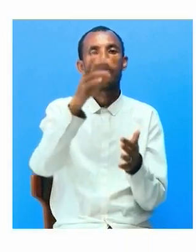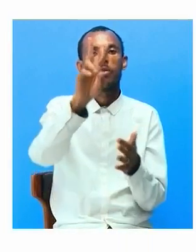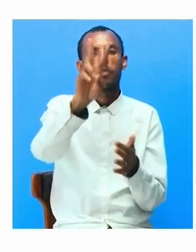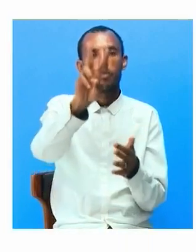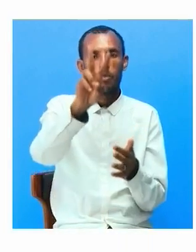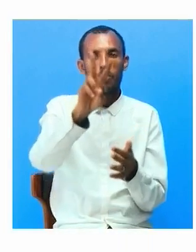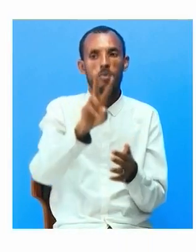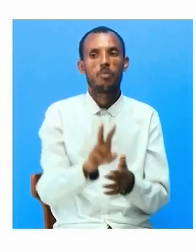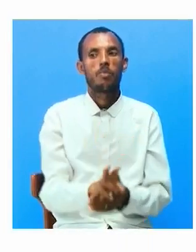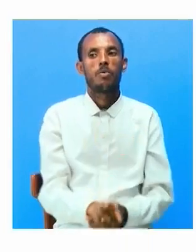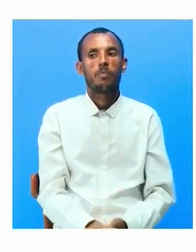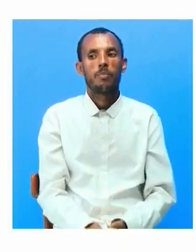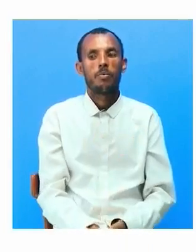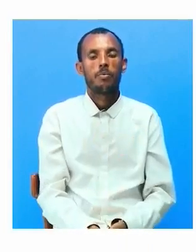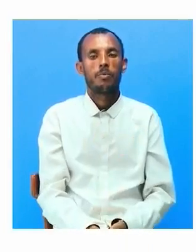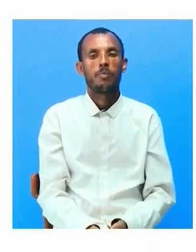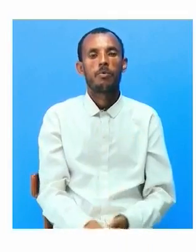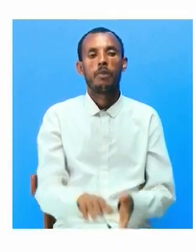two